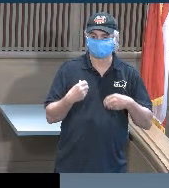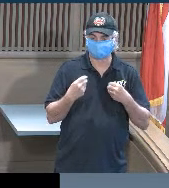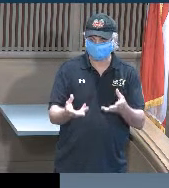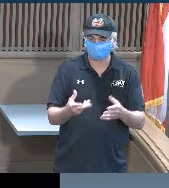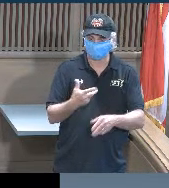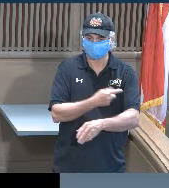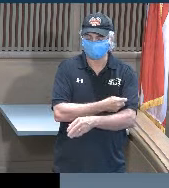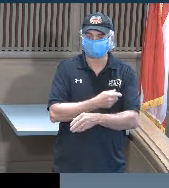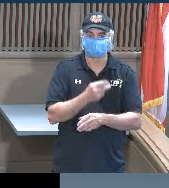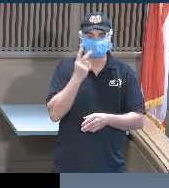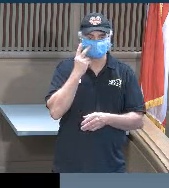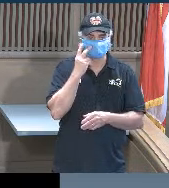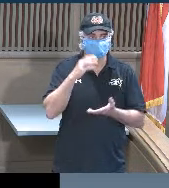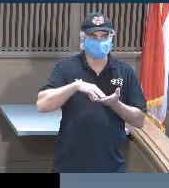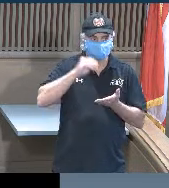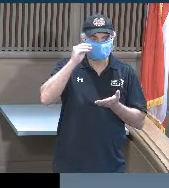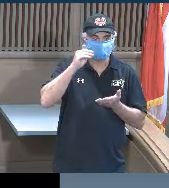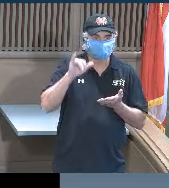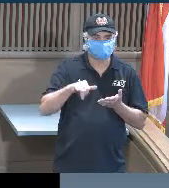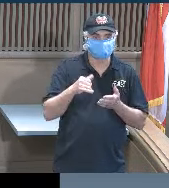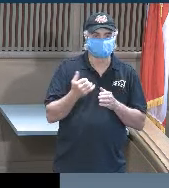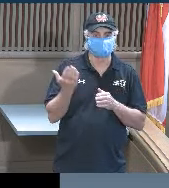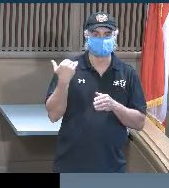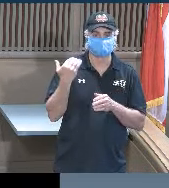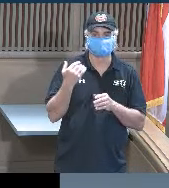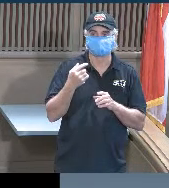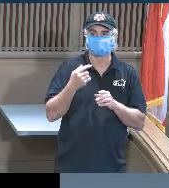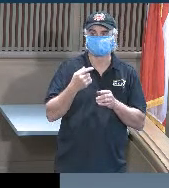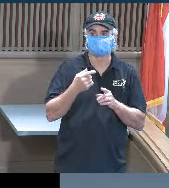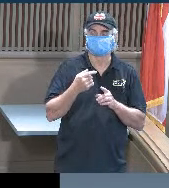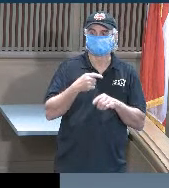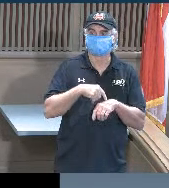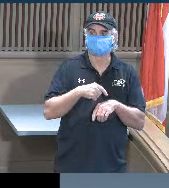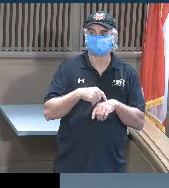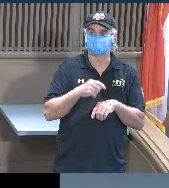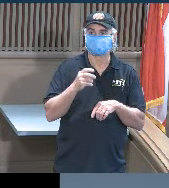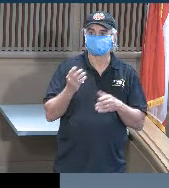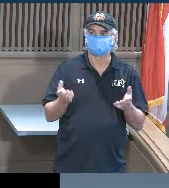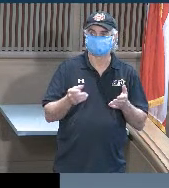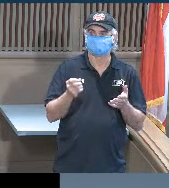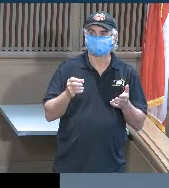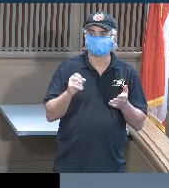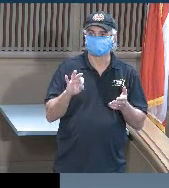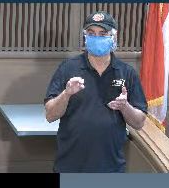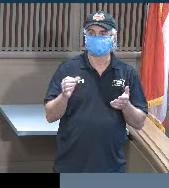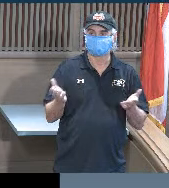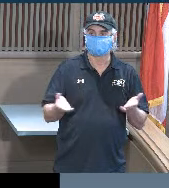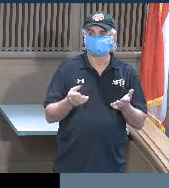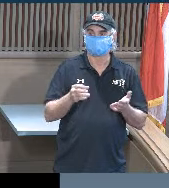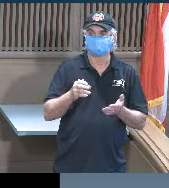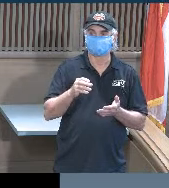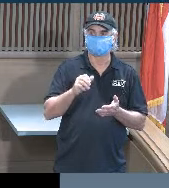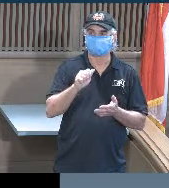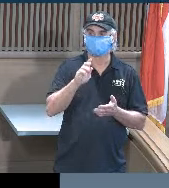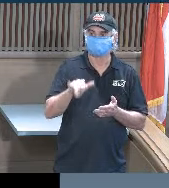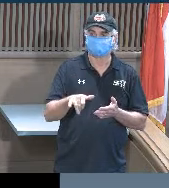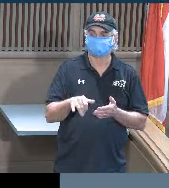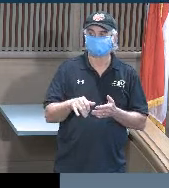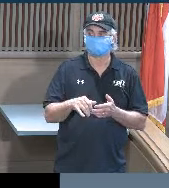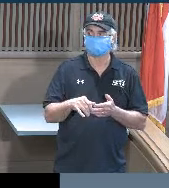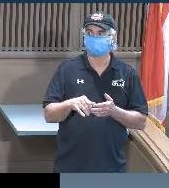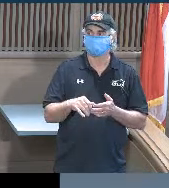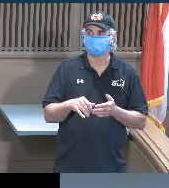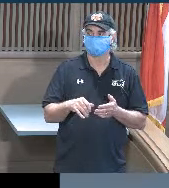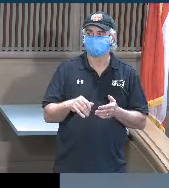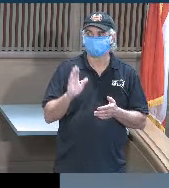something that we adjusted on this event. If you're a Dougherty County resident and you can show proof that you live in Dougherty